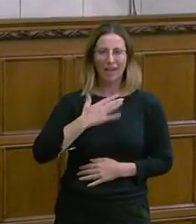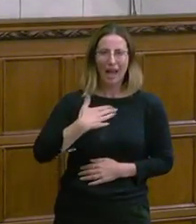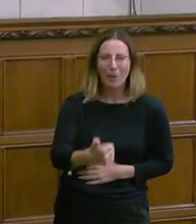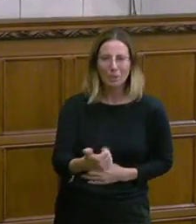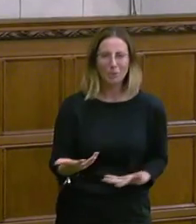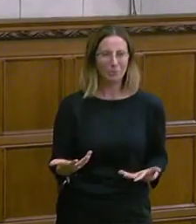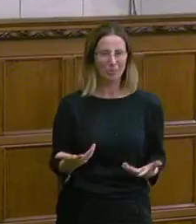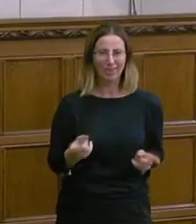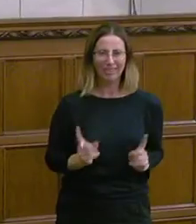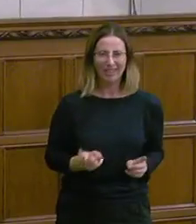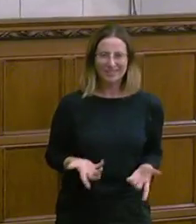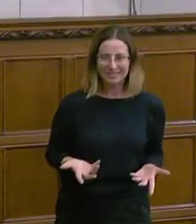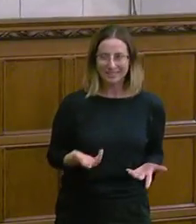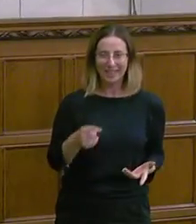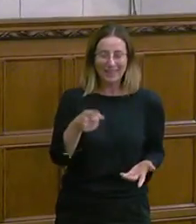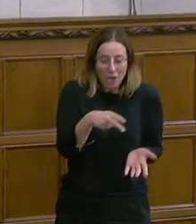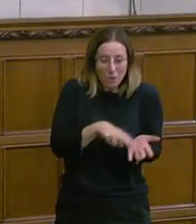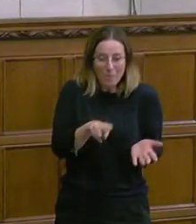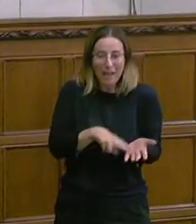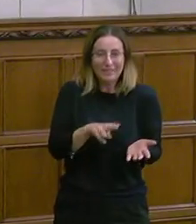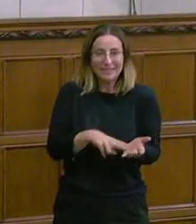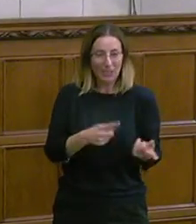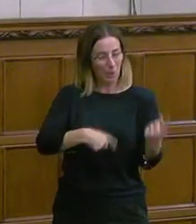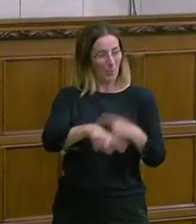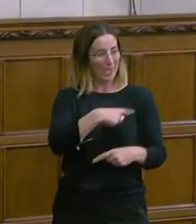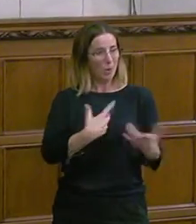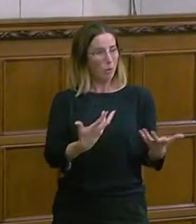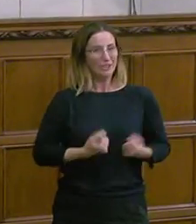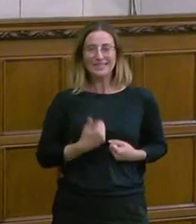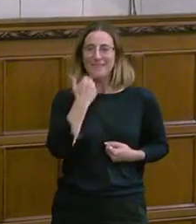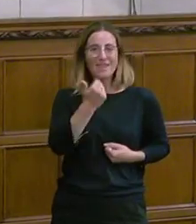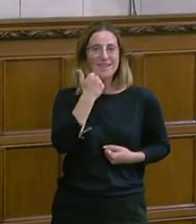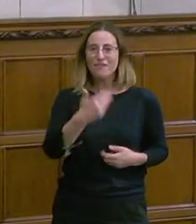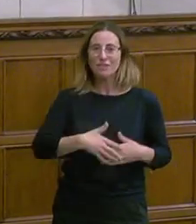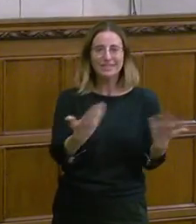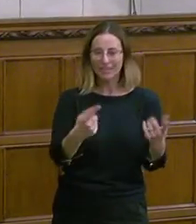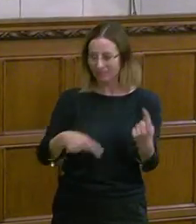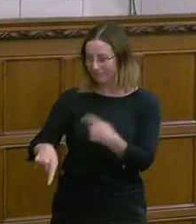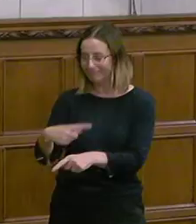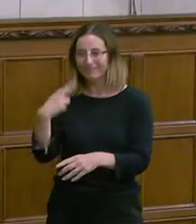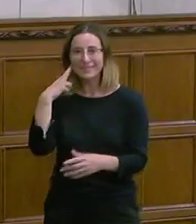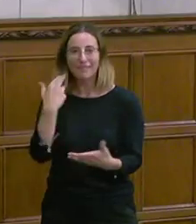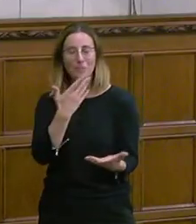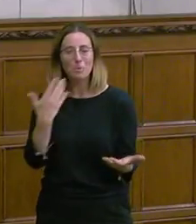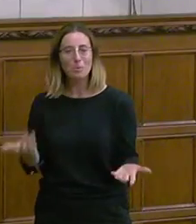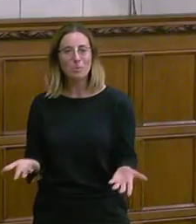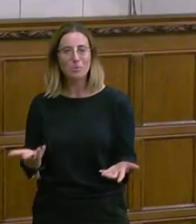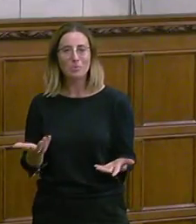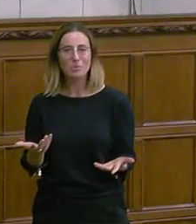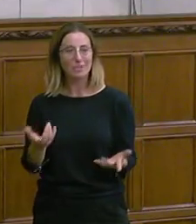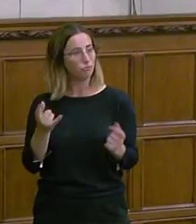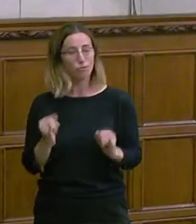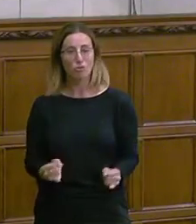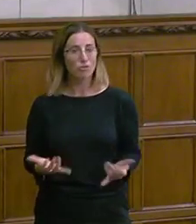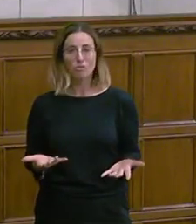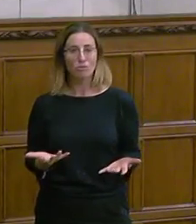week? Just that sort of normality that we all take for granted for a young person in school, to me, is fundamentally